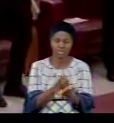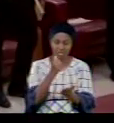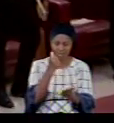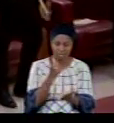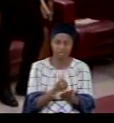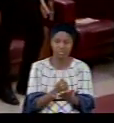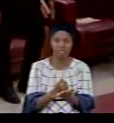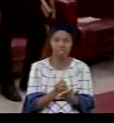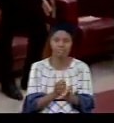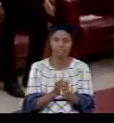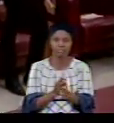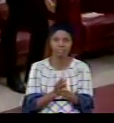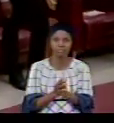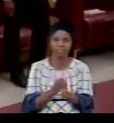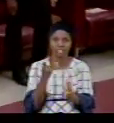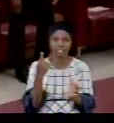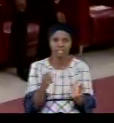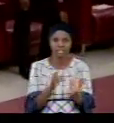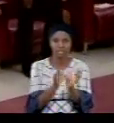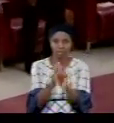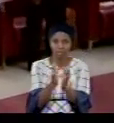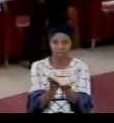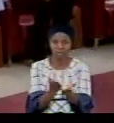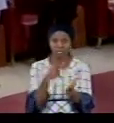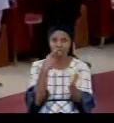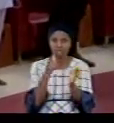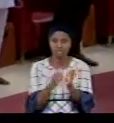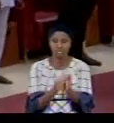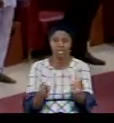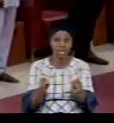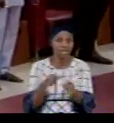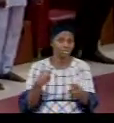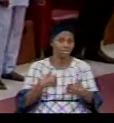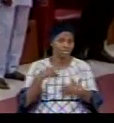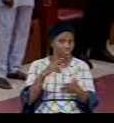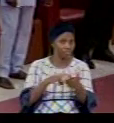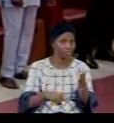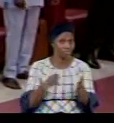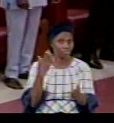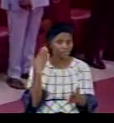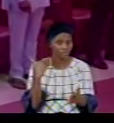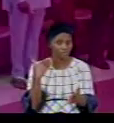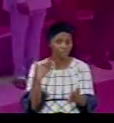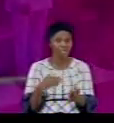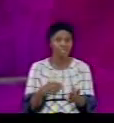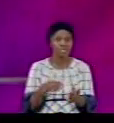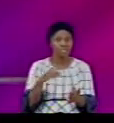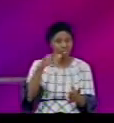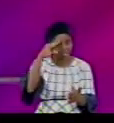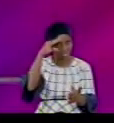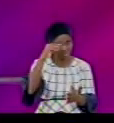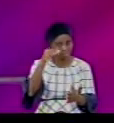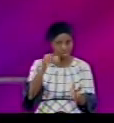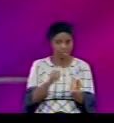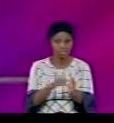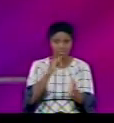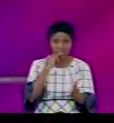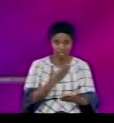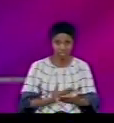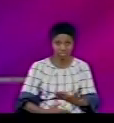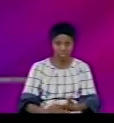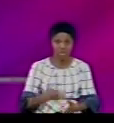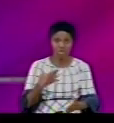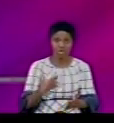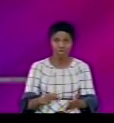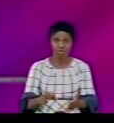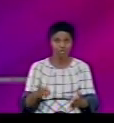Amen. The Bible says, as we have read, he that is born of God does not commit sin.